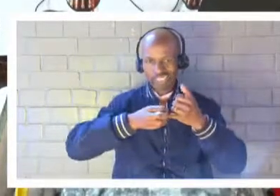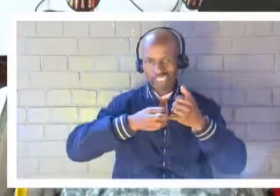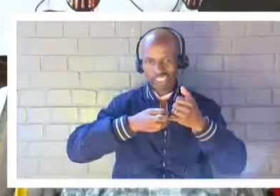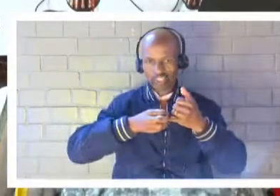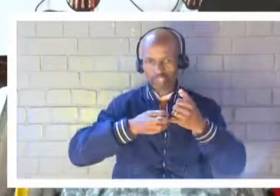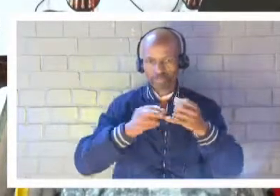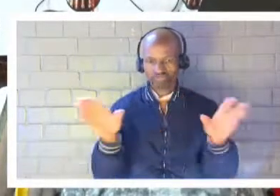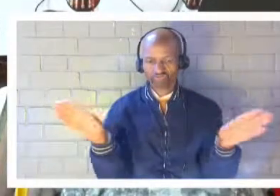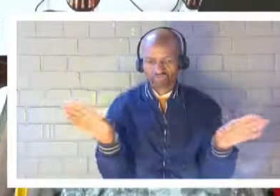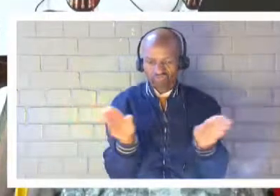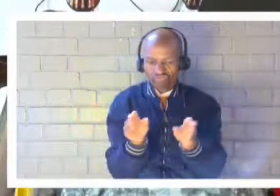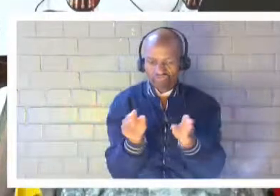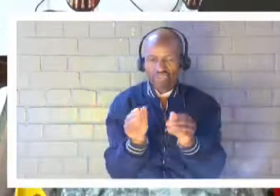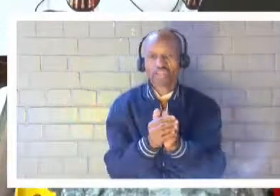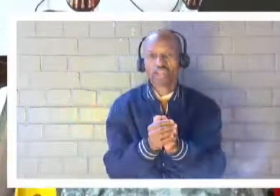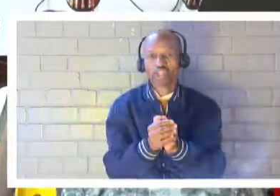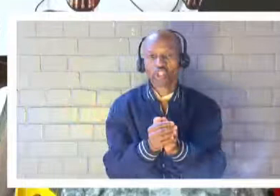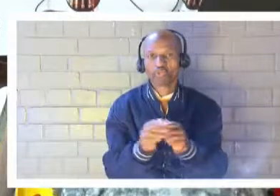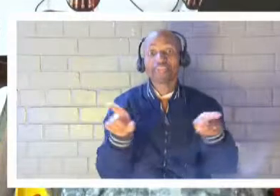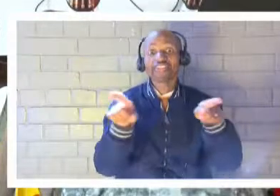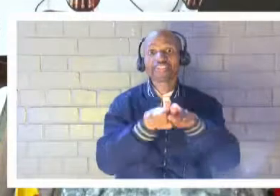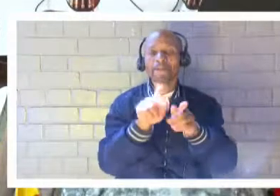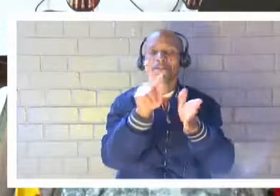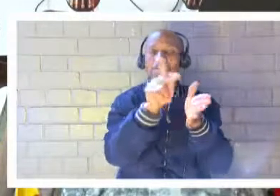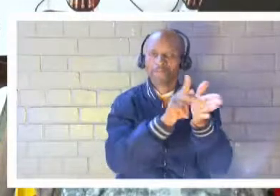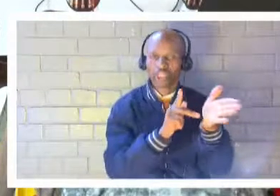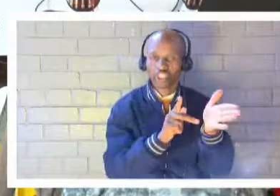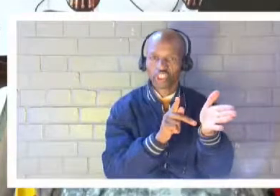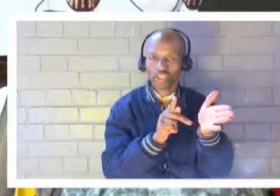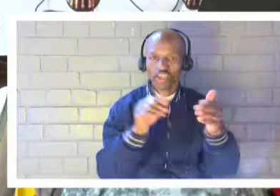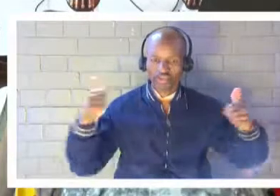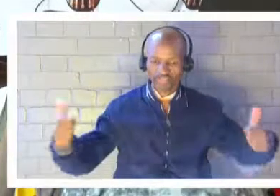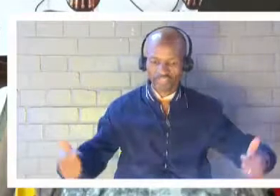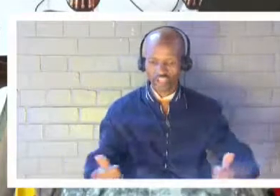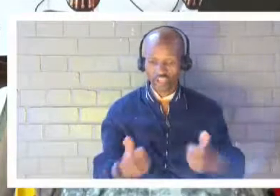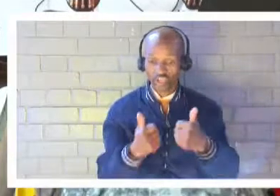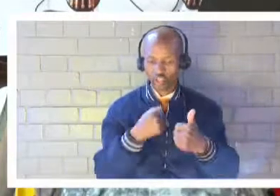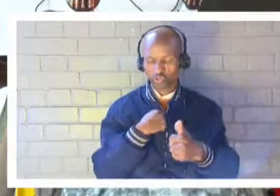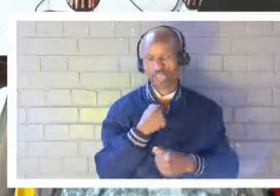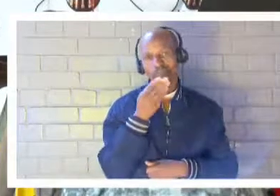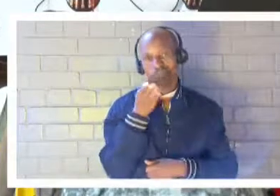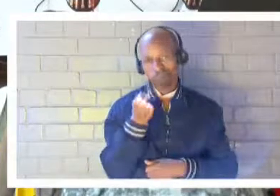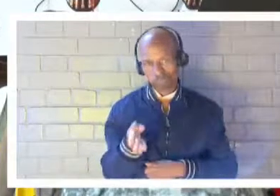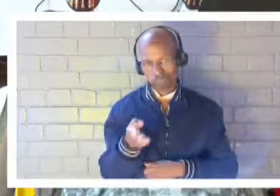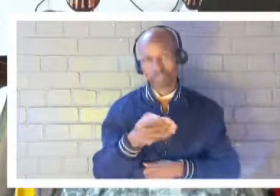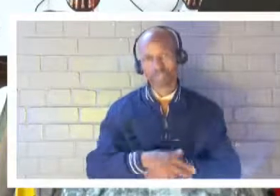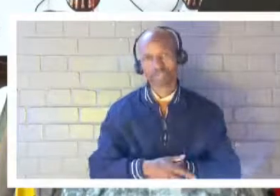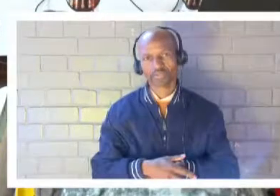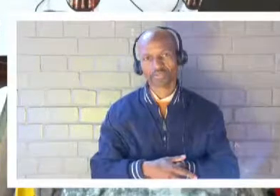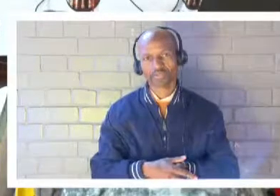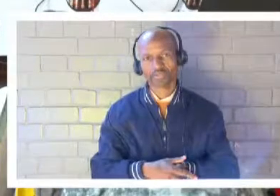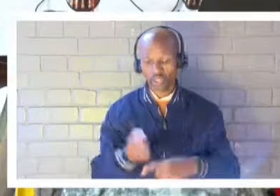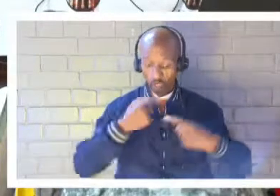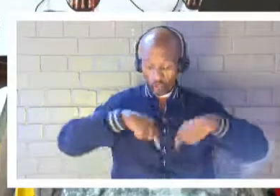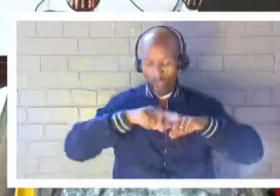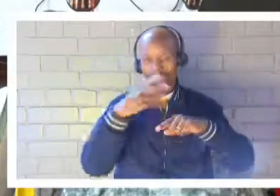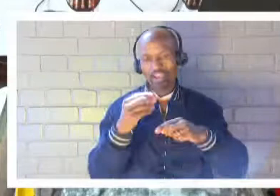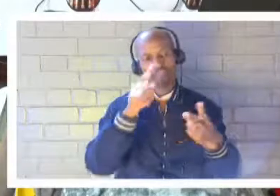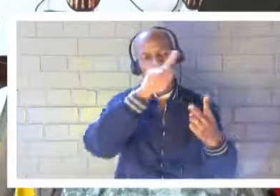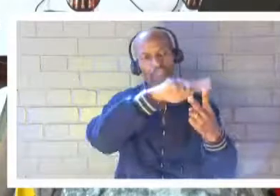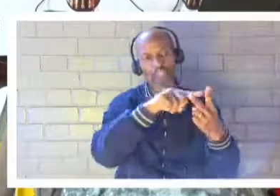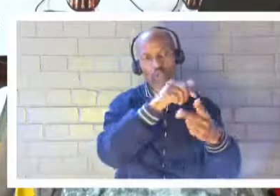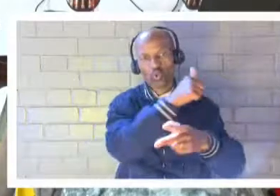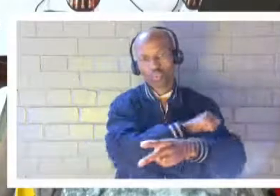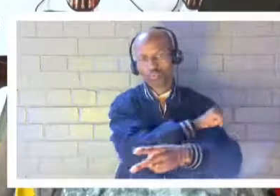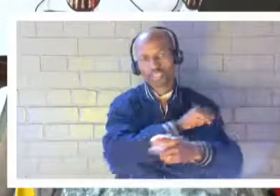in brief in order to be on the same page. My challenge is here. We have two hospitals